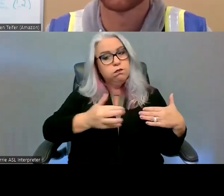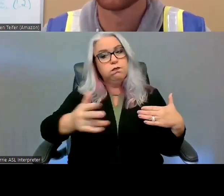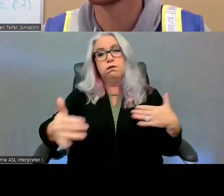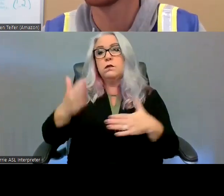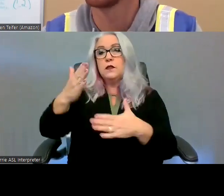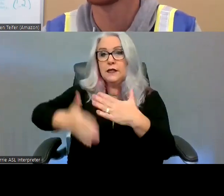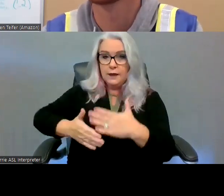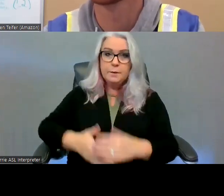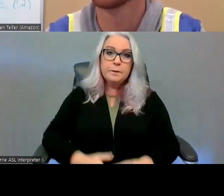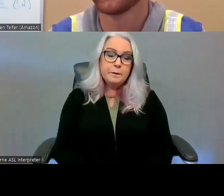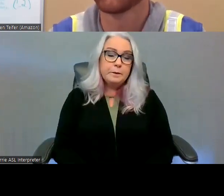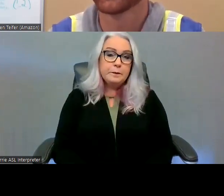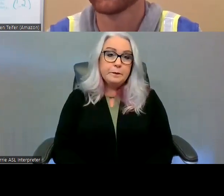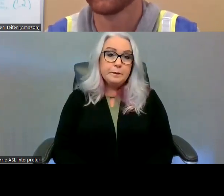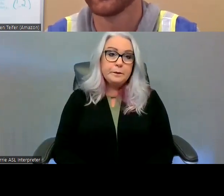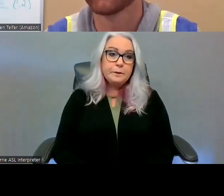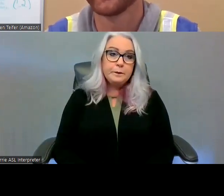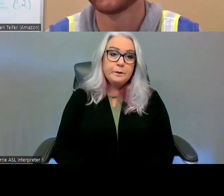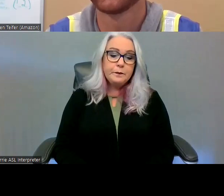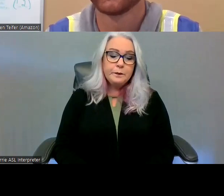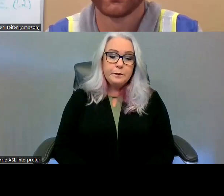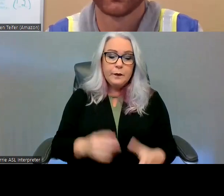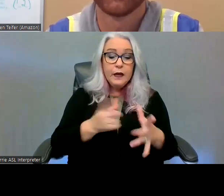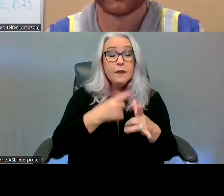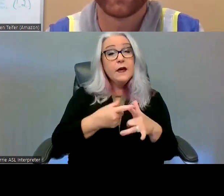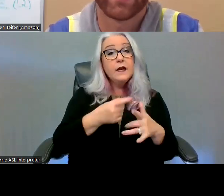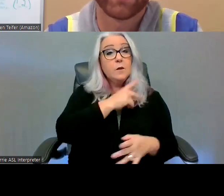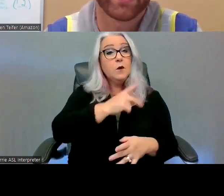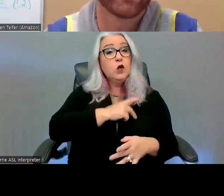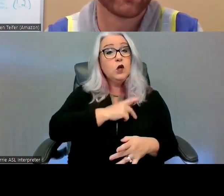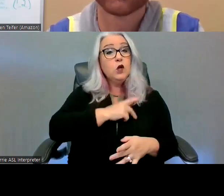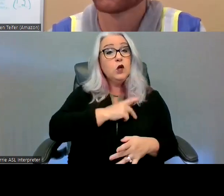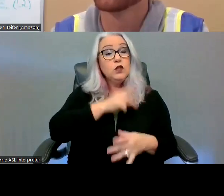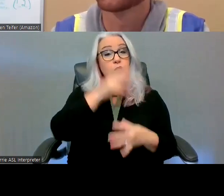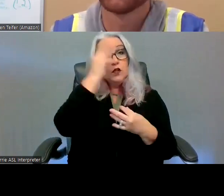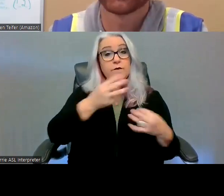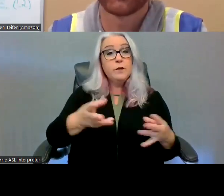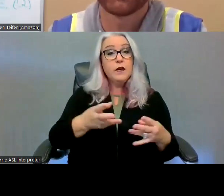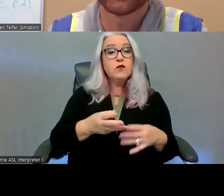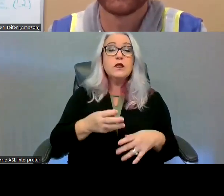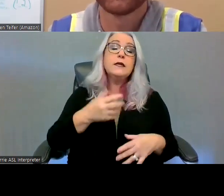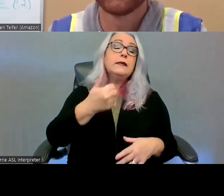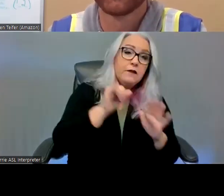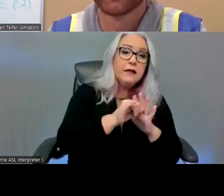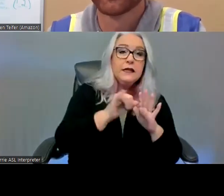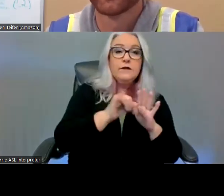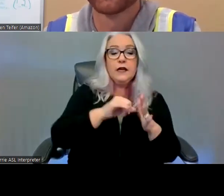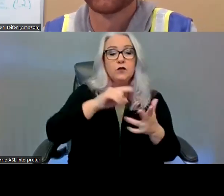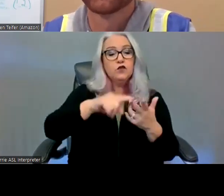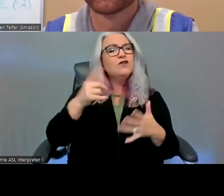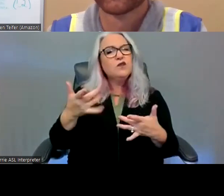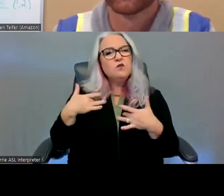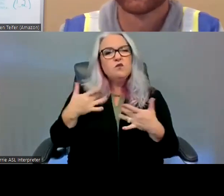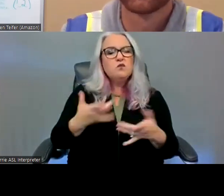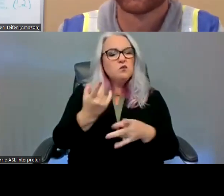Go to the next slide. So this is where you'll fill out personal information, self-identification, just like you would a typical application.